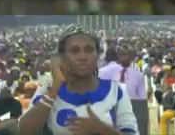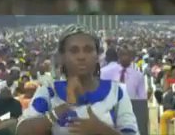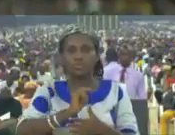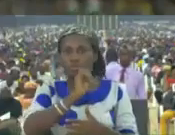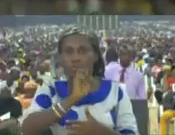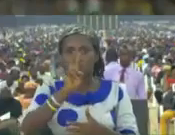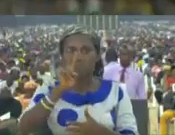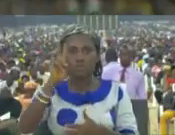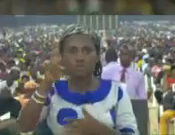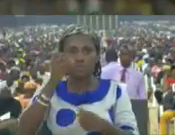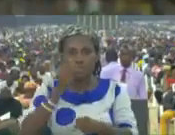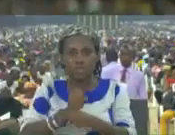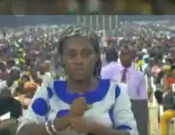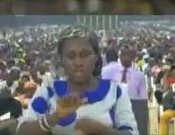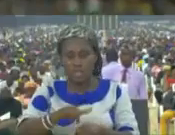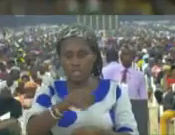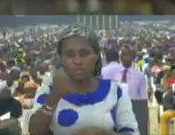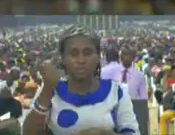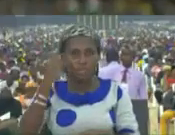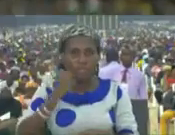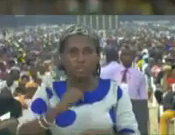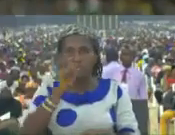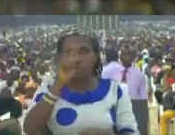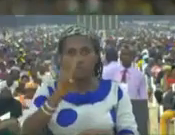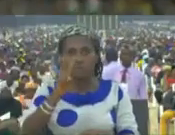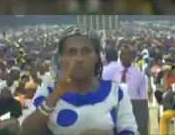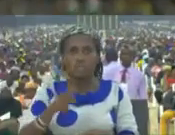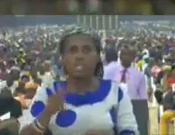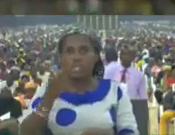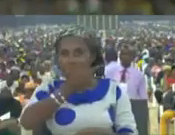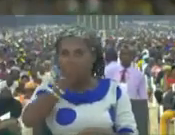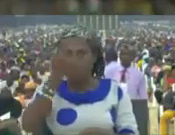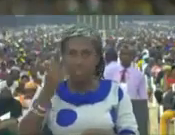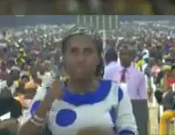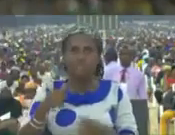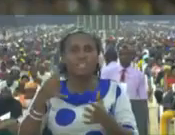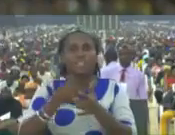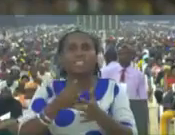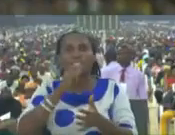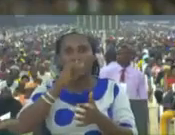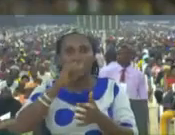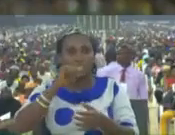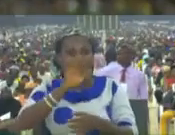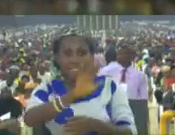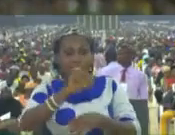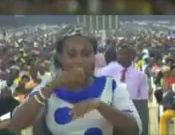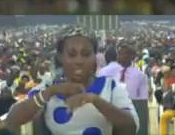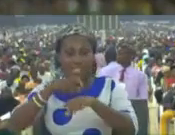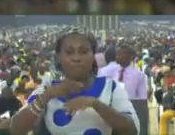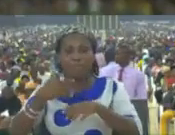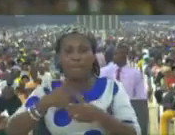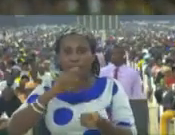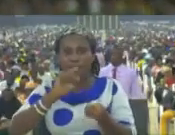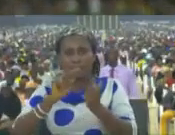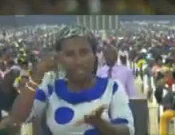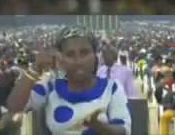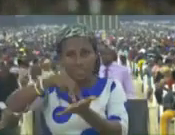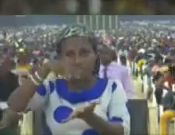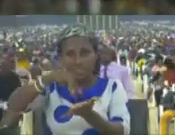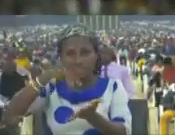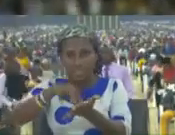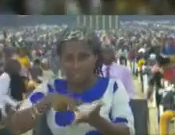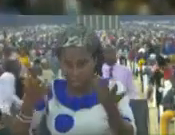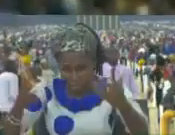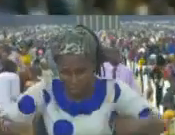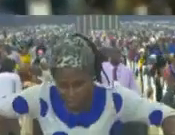later, another set of twins. Because his season has changed. Stand on your feet.